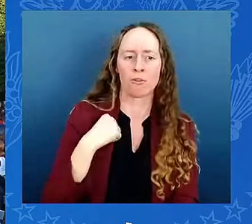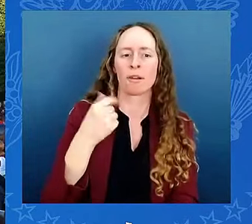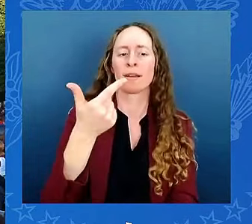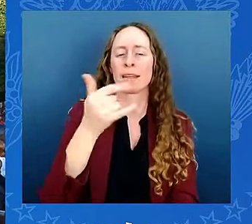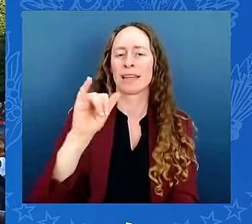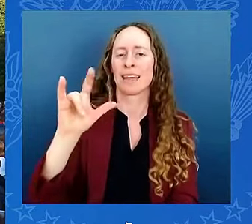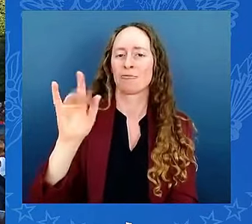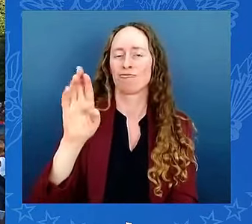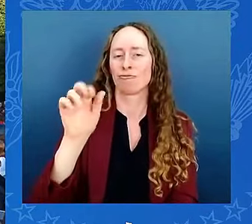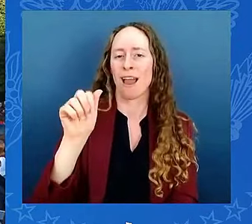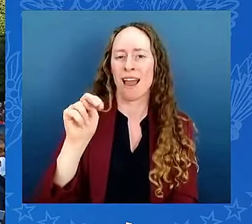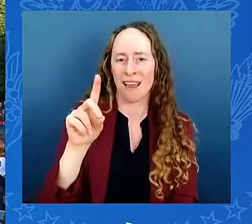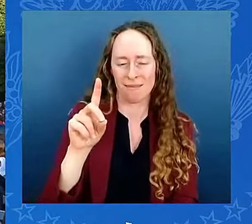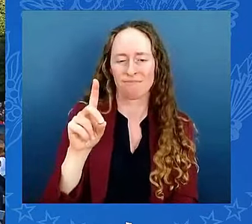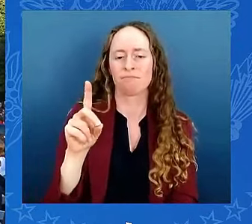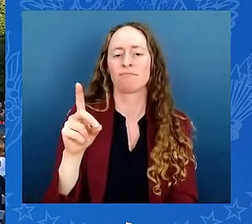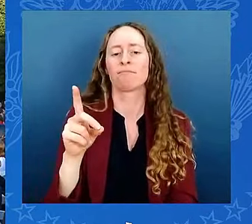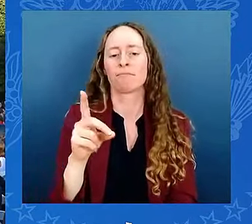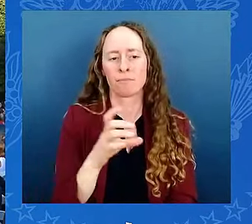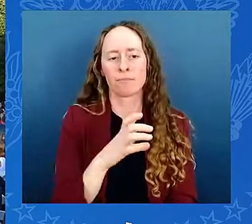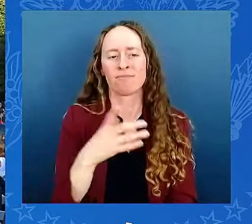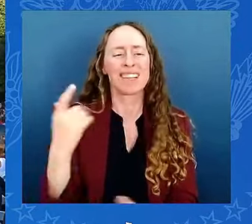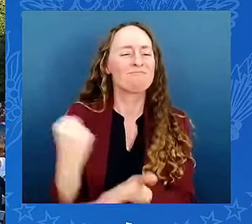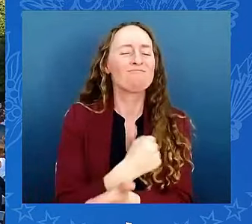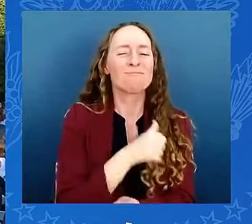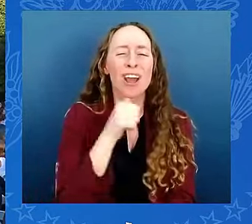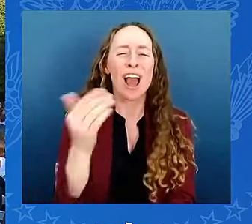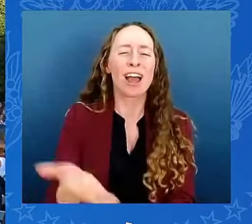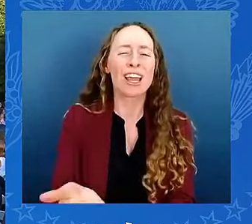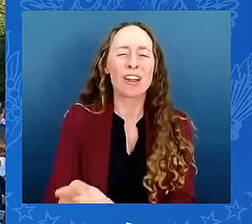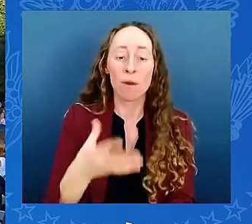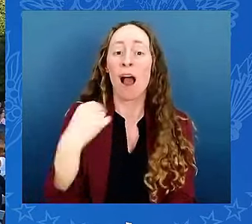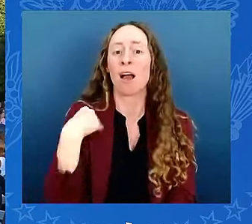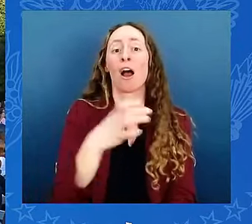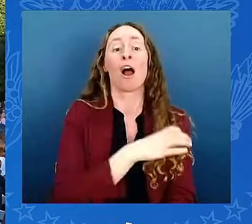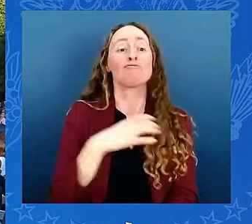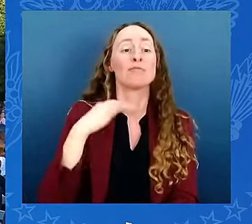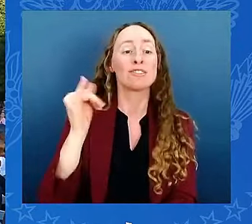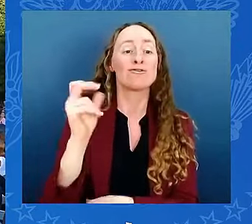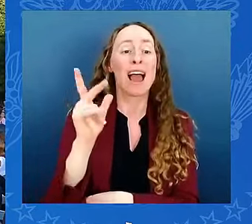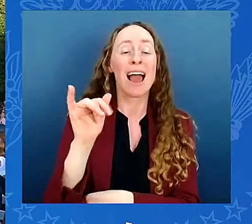deserve special recognition. I don't see you, but you may be out there.